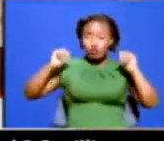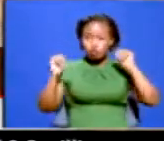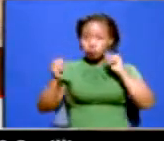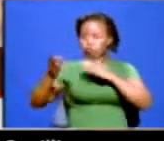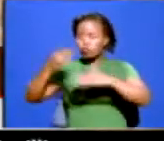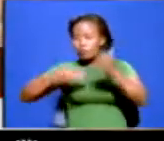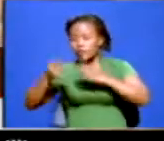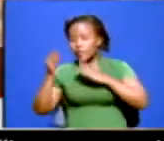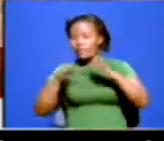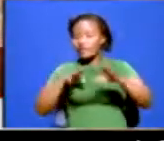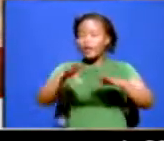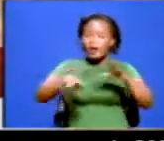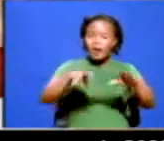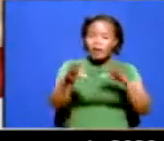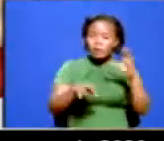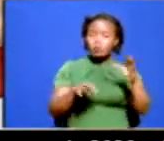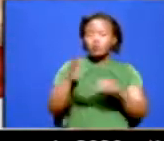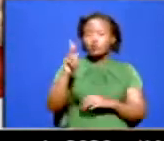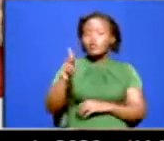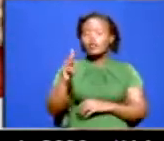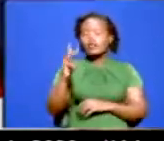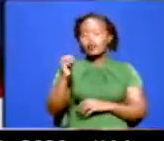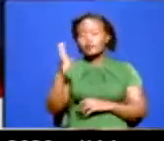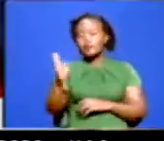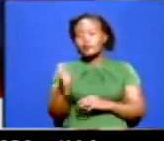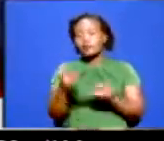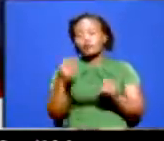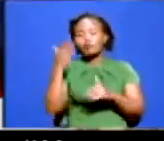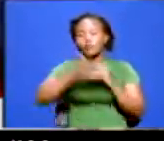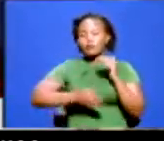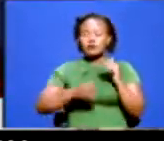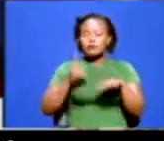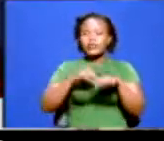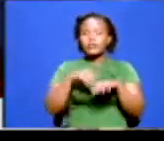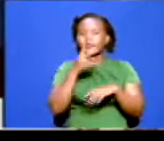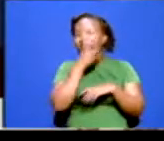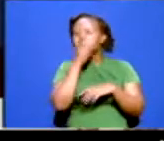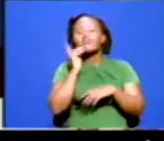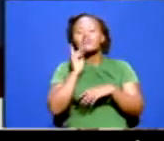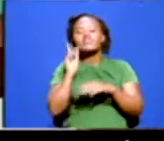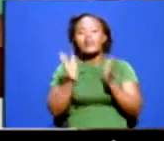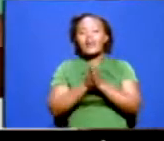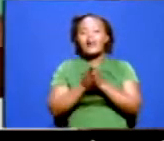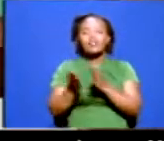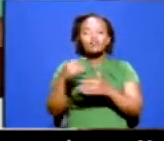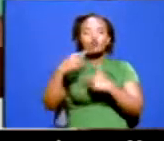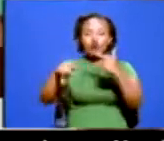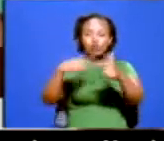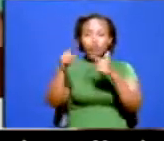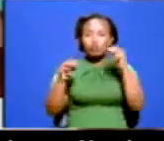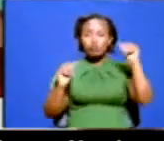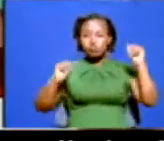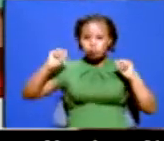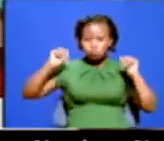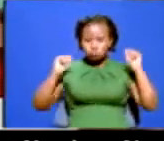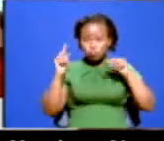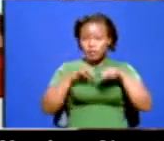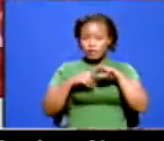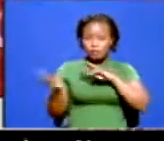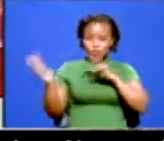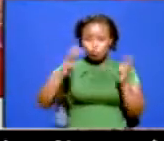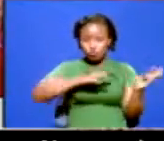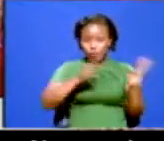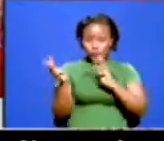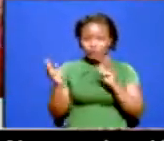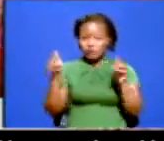Commission to reduce the number of animals during the dry spell and restock when the climate is favorable. He warned politicians against